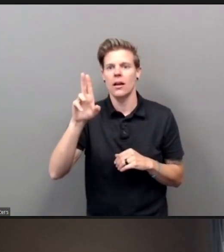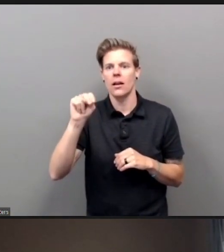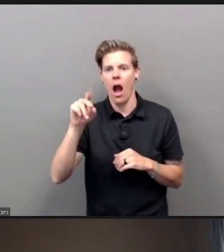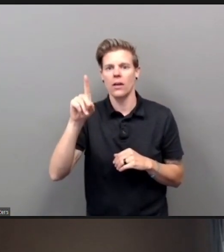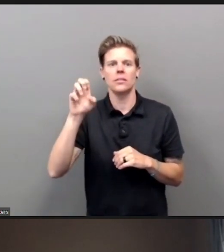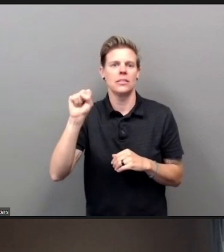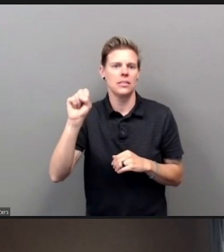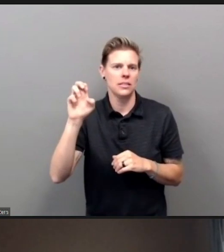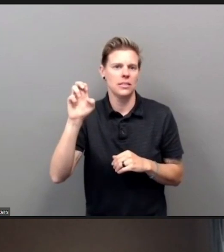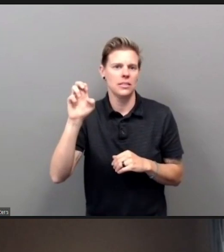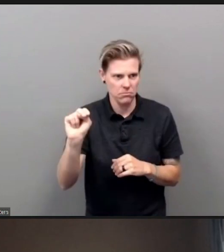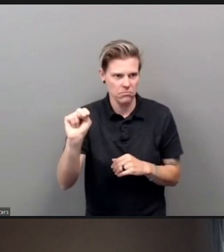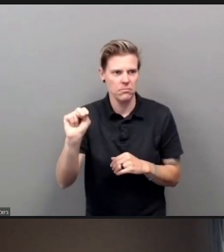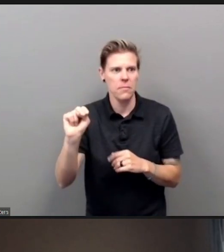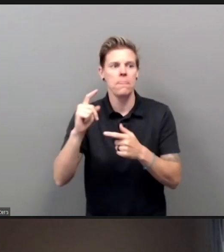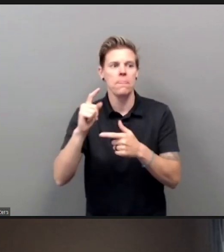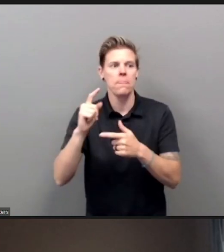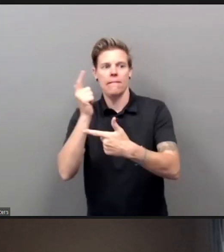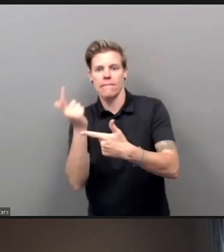share.